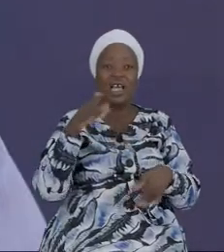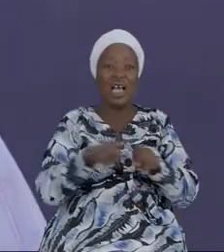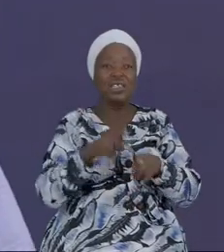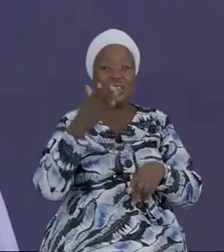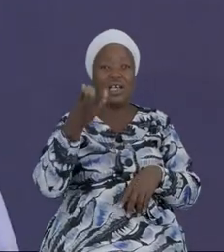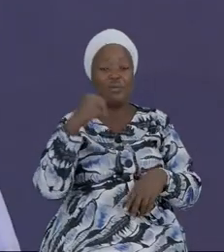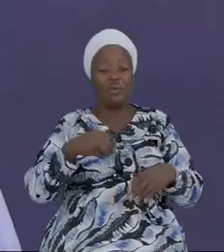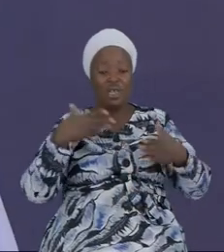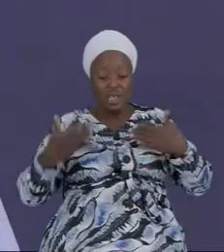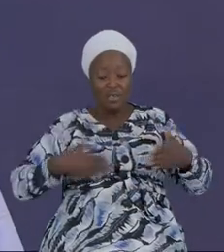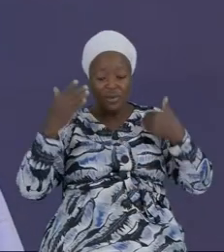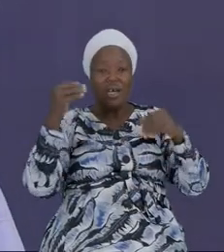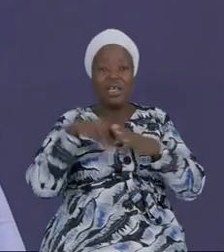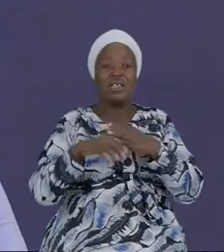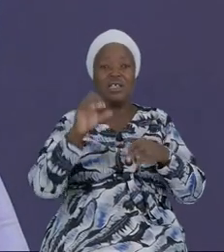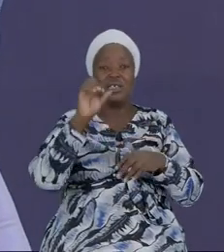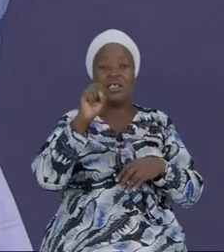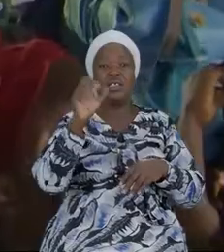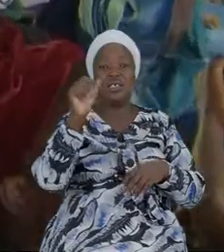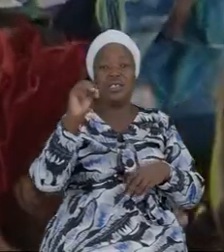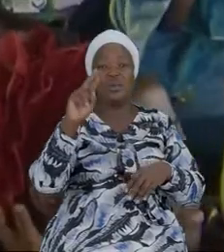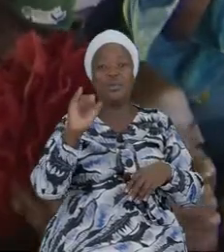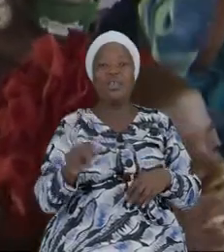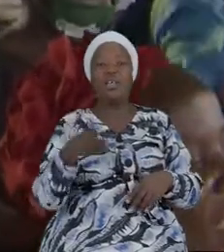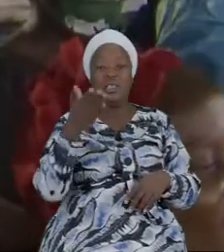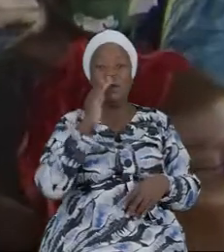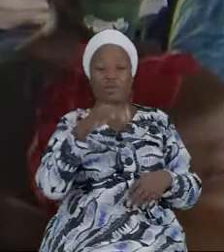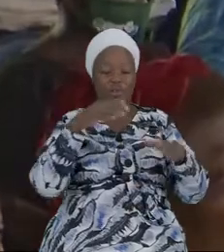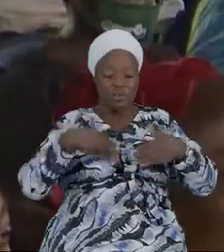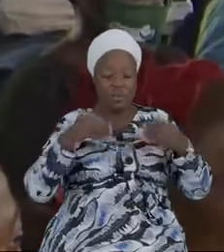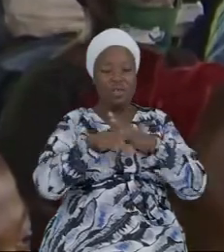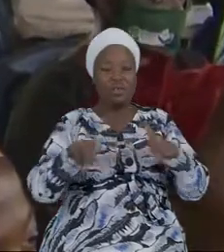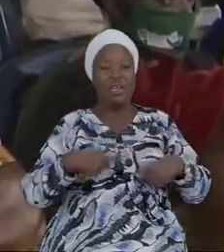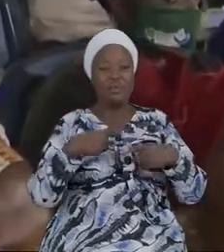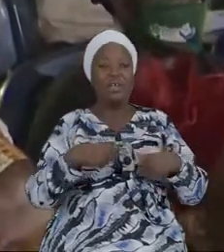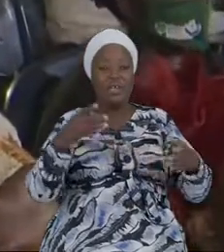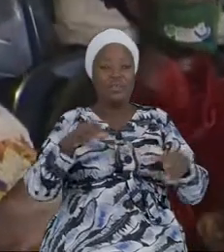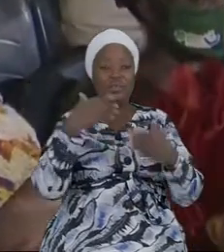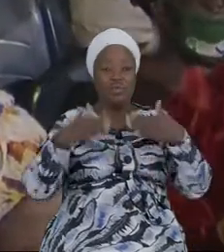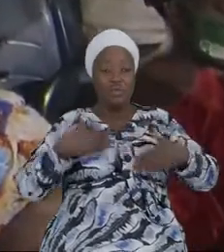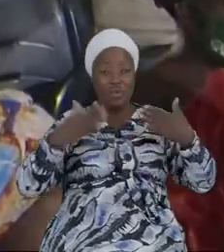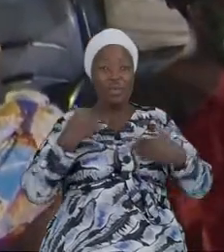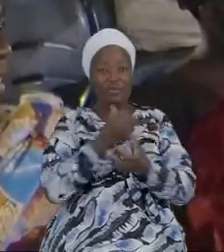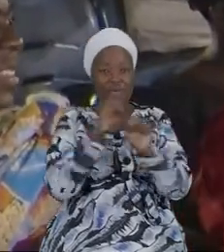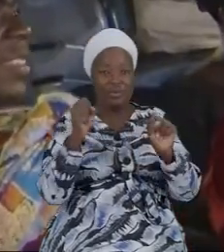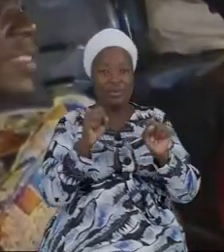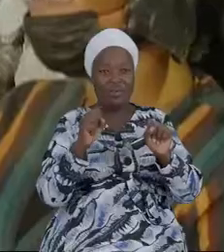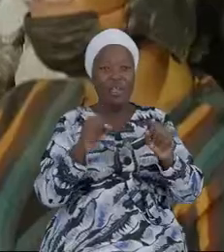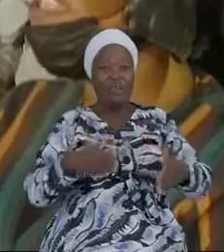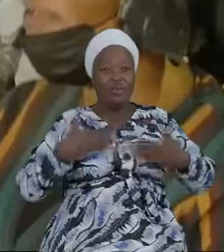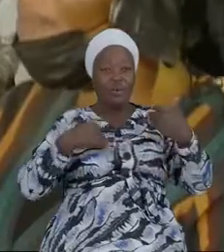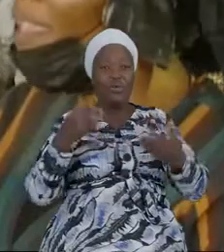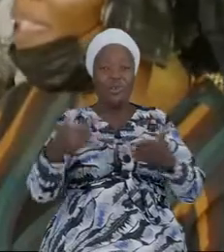in Samaria, there's going to be joy in your life. Joy of salvation. Joy of a